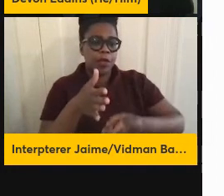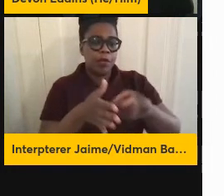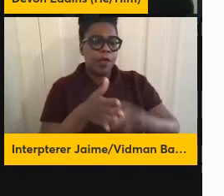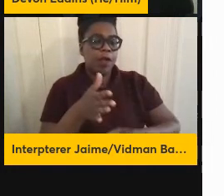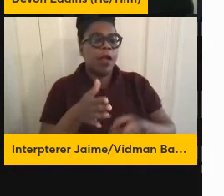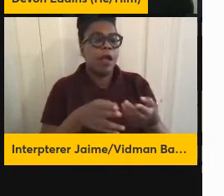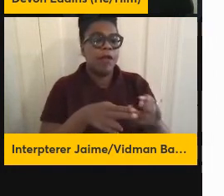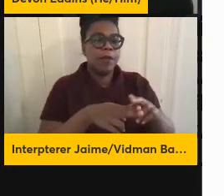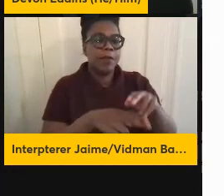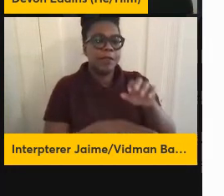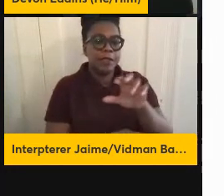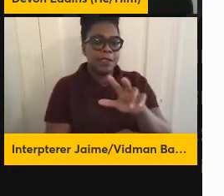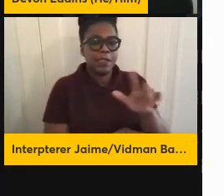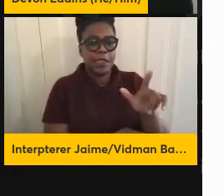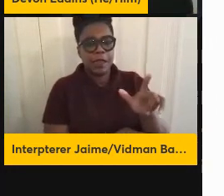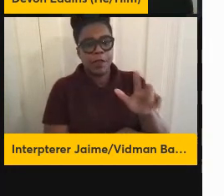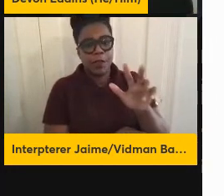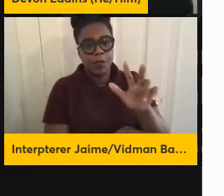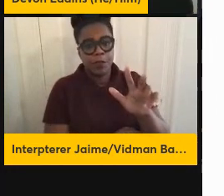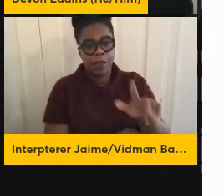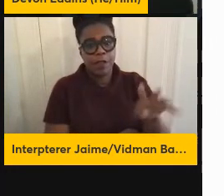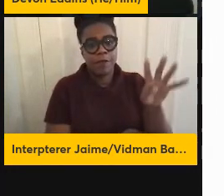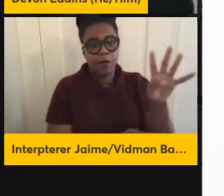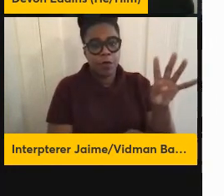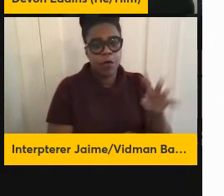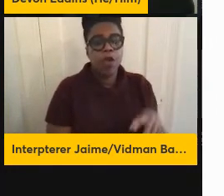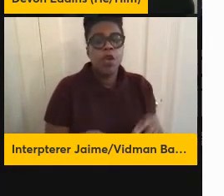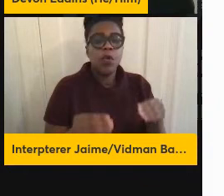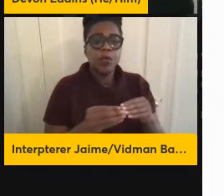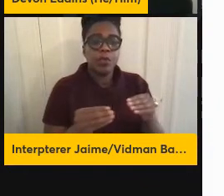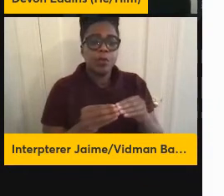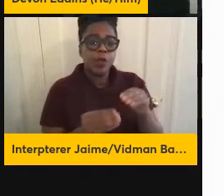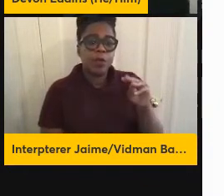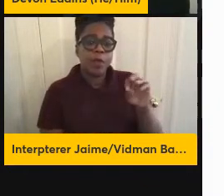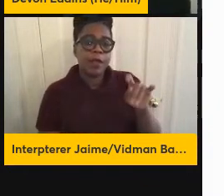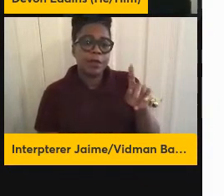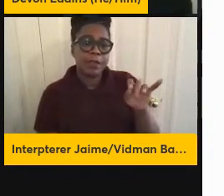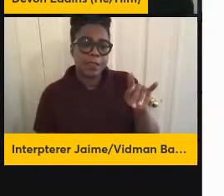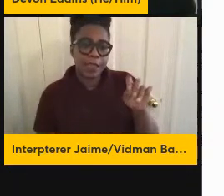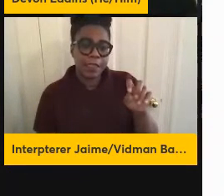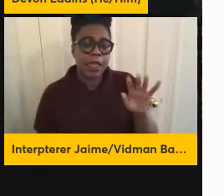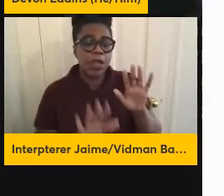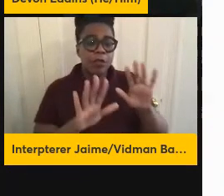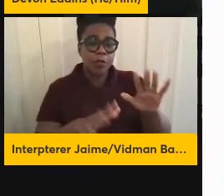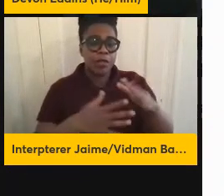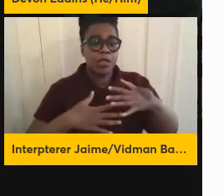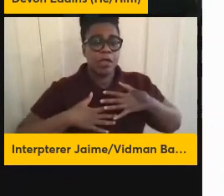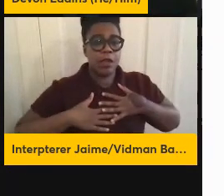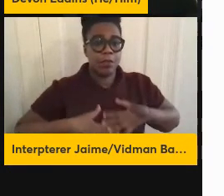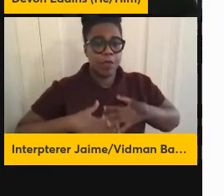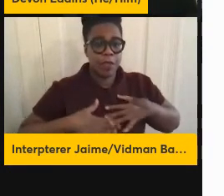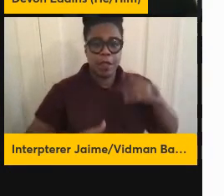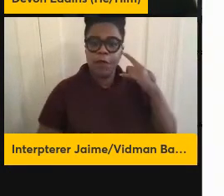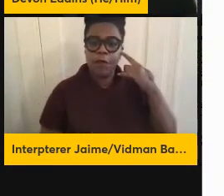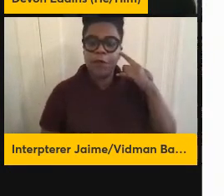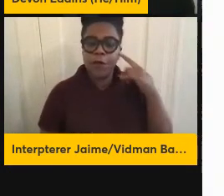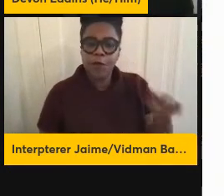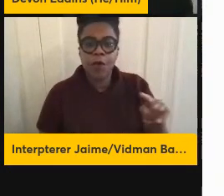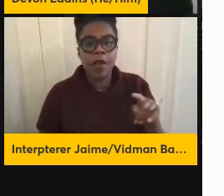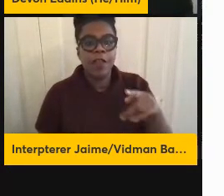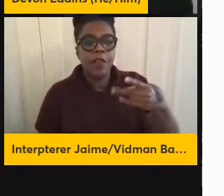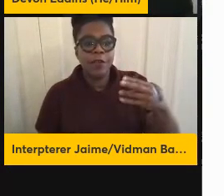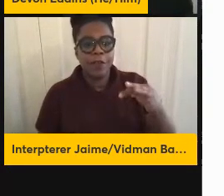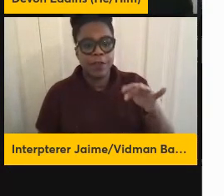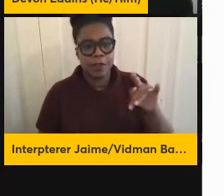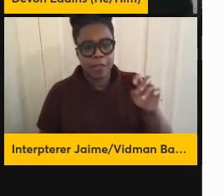CCL3 and 4, which can recruit more monocytes and push monocytes and macrophages in the airways to a pro-inflammatory phenotype, and also